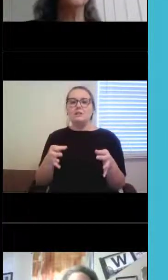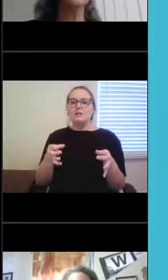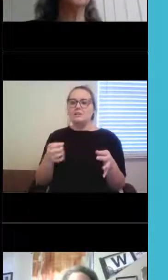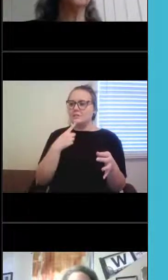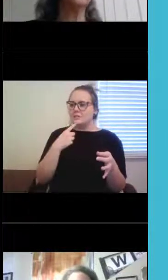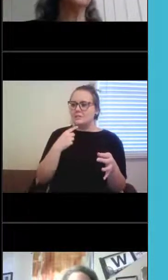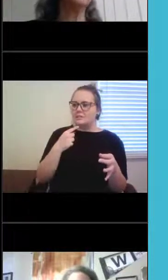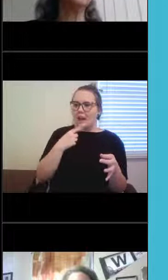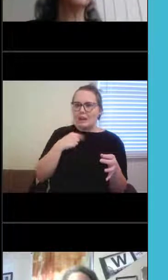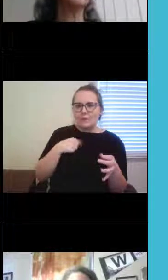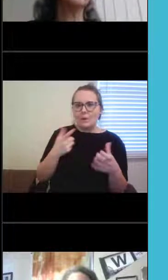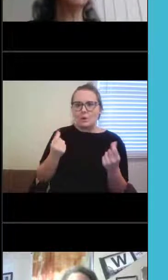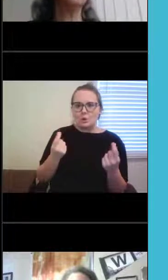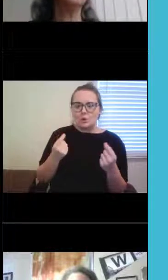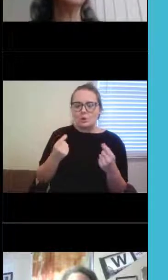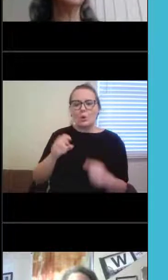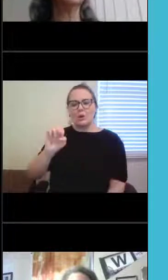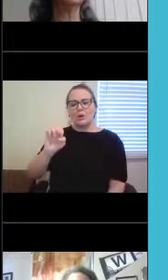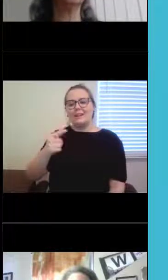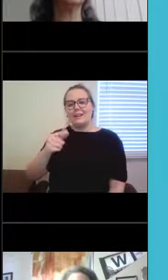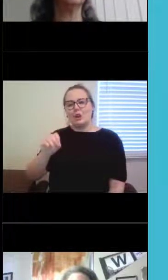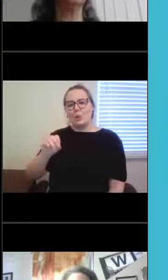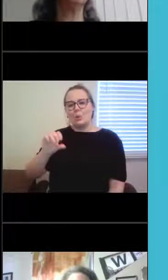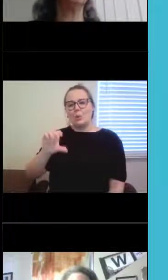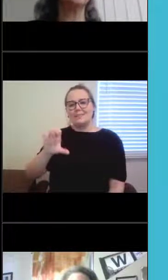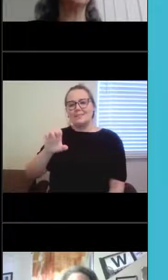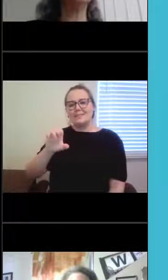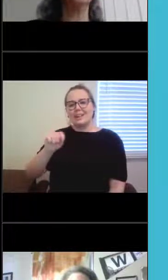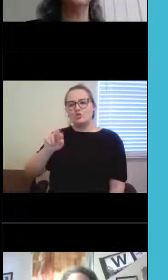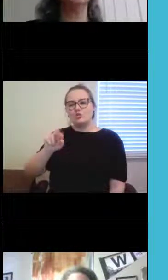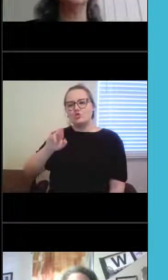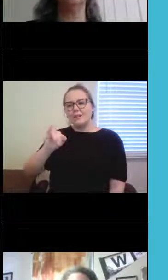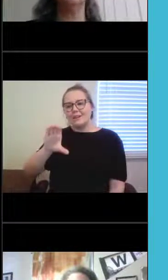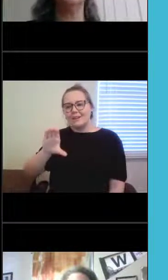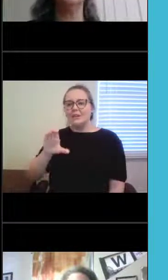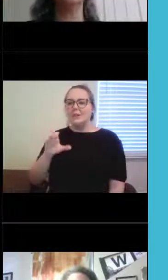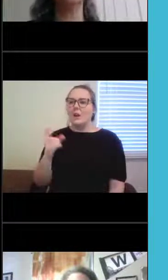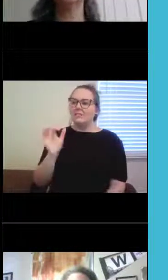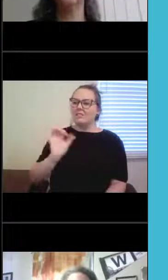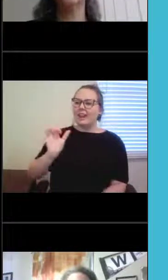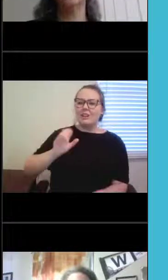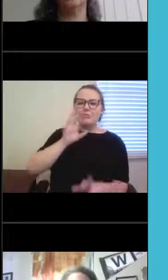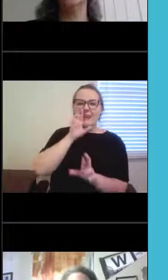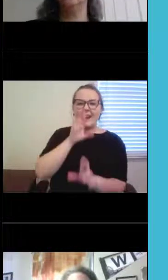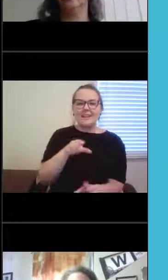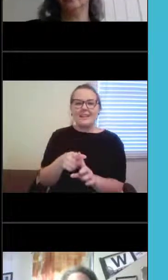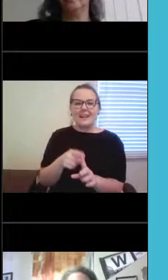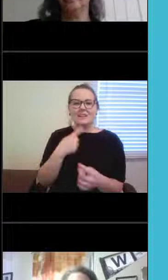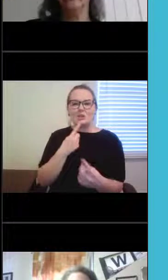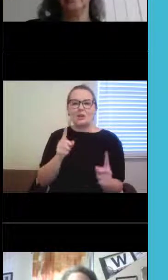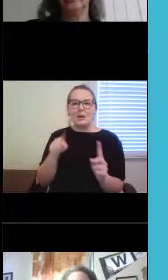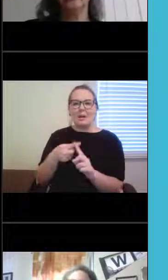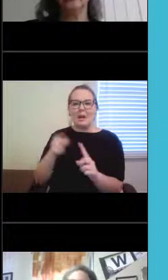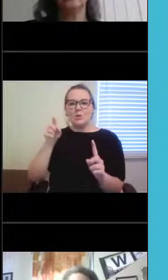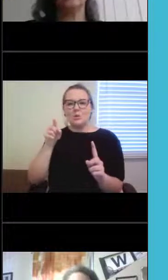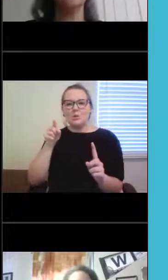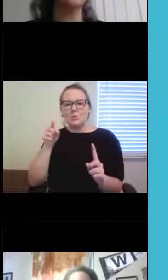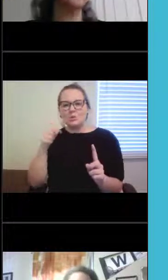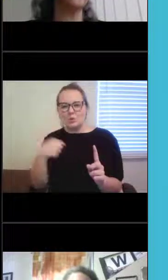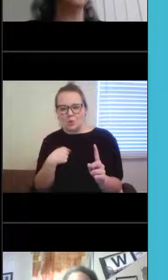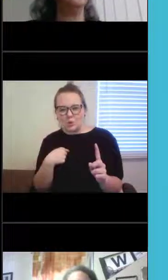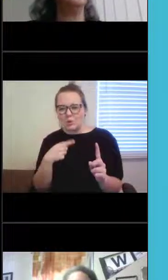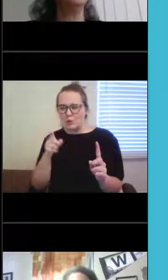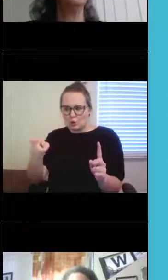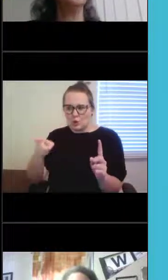do, or egocentric can sort of be like almost reacting as if the disclosure is about you, not about that person. So